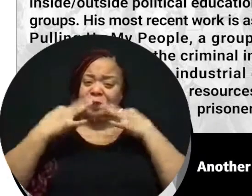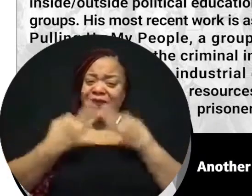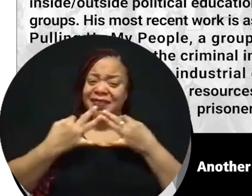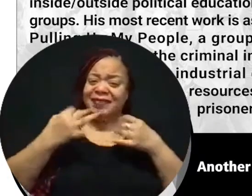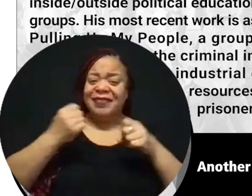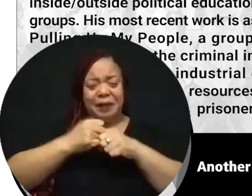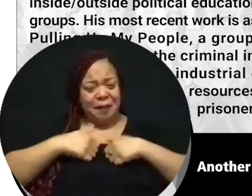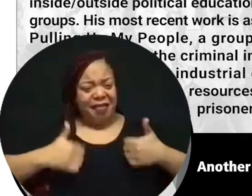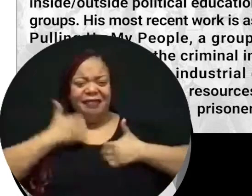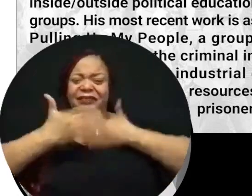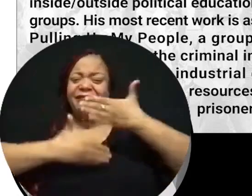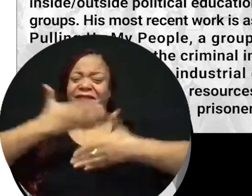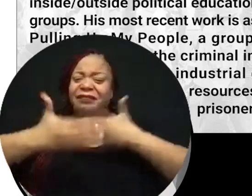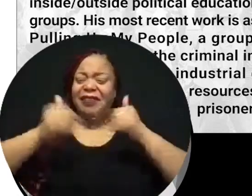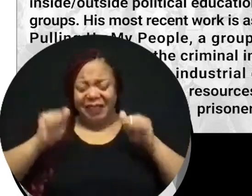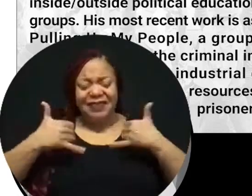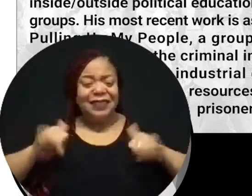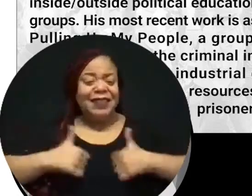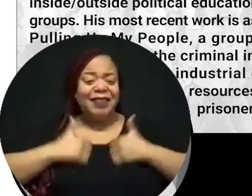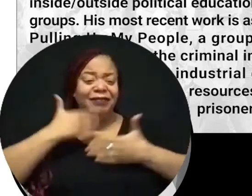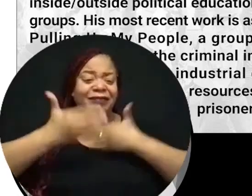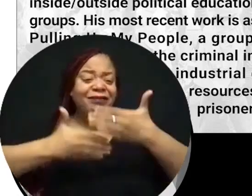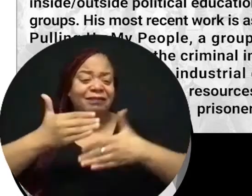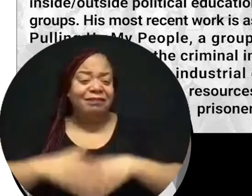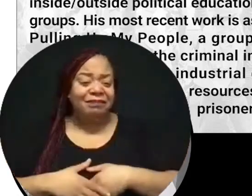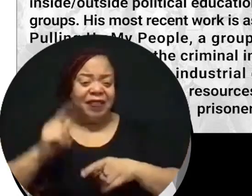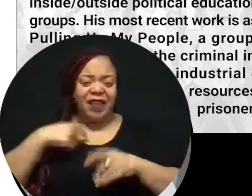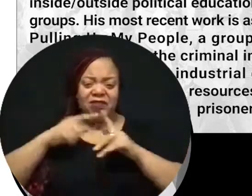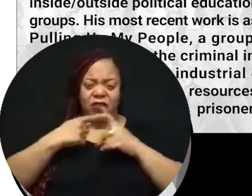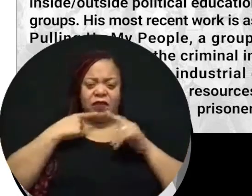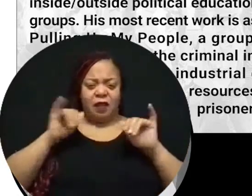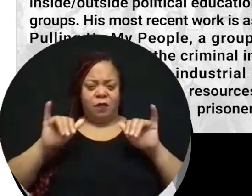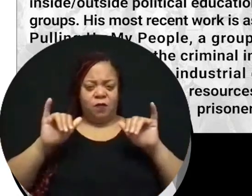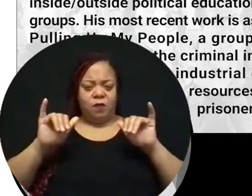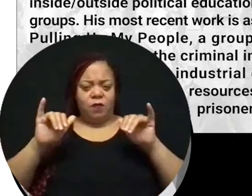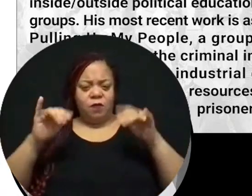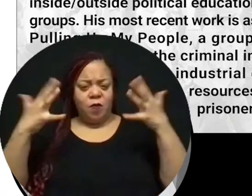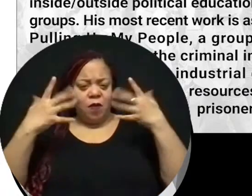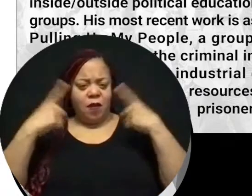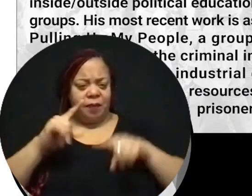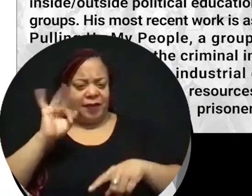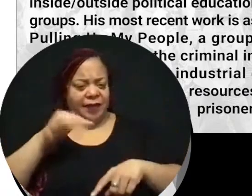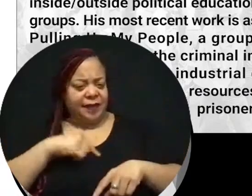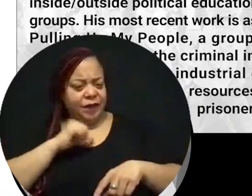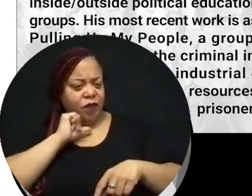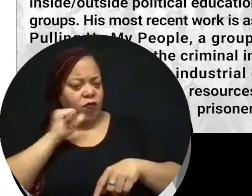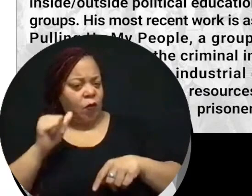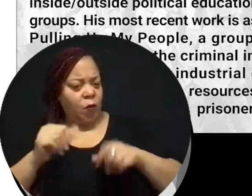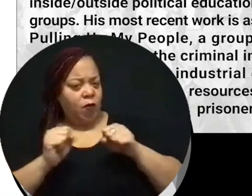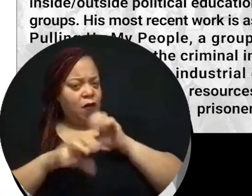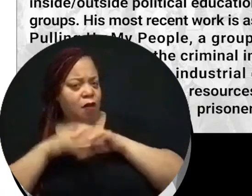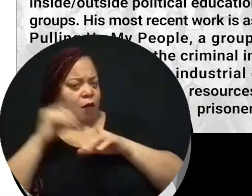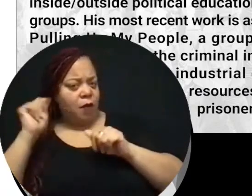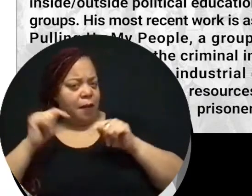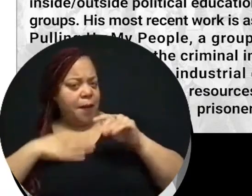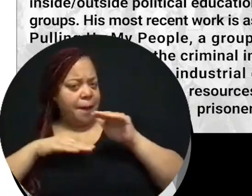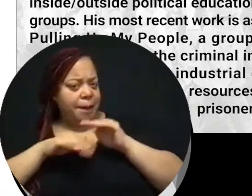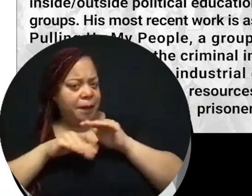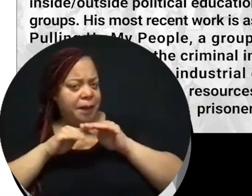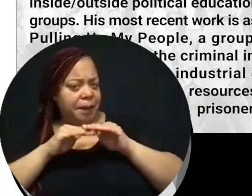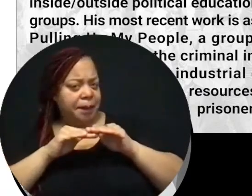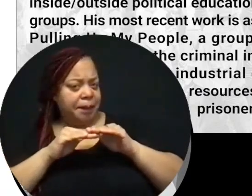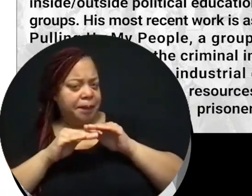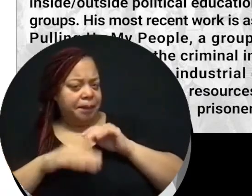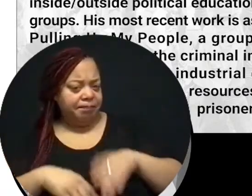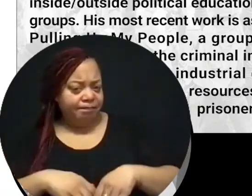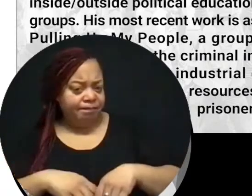33, maxing out my sentence. I'll be over 40 years old. And I'm doing all of this